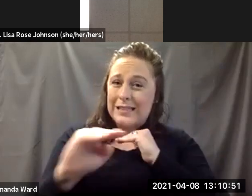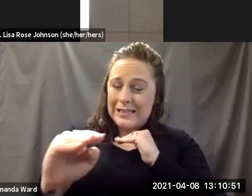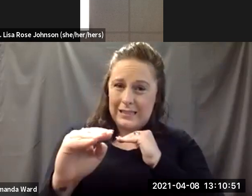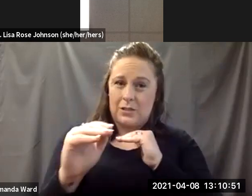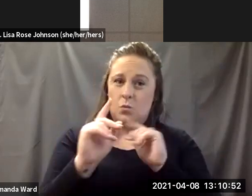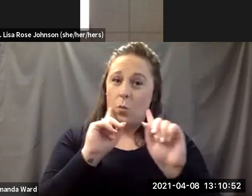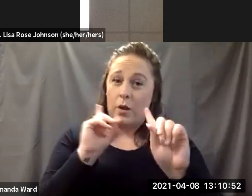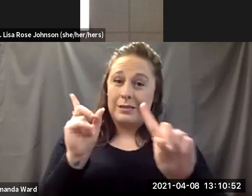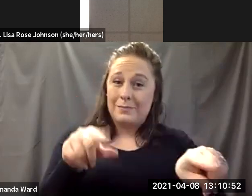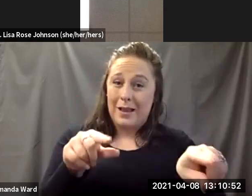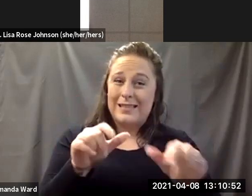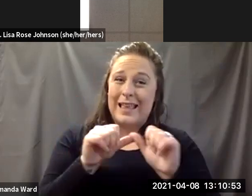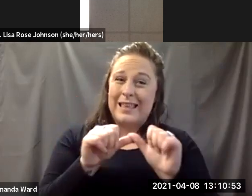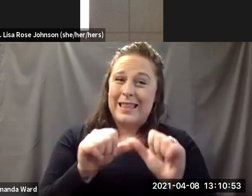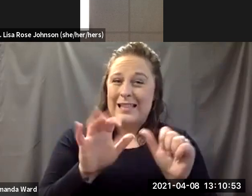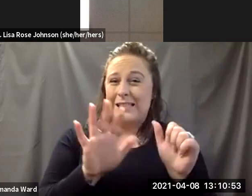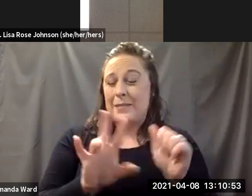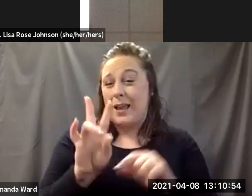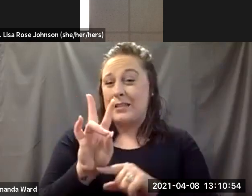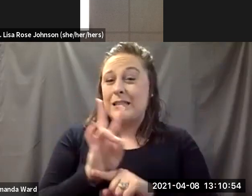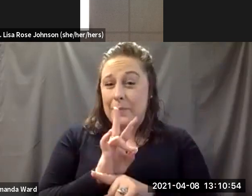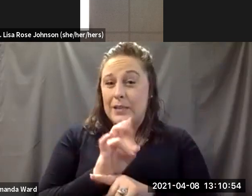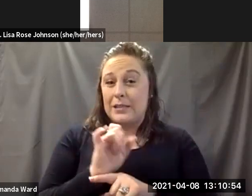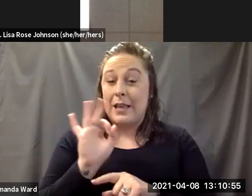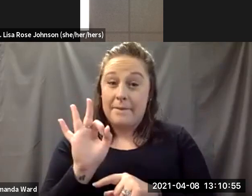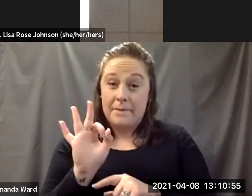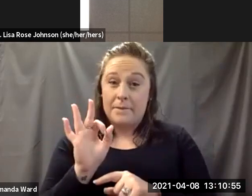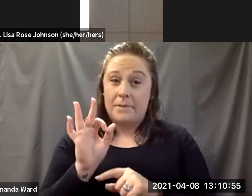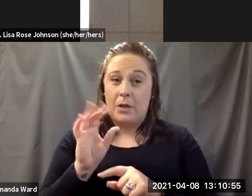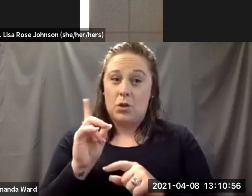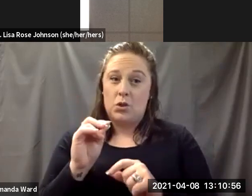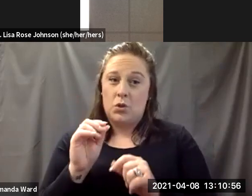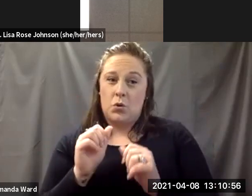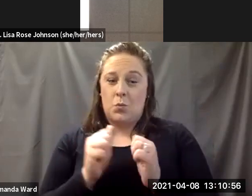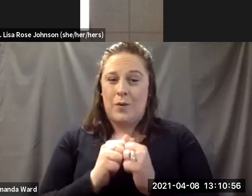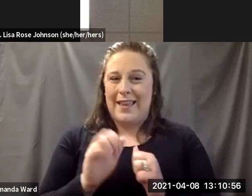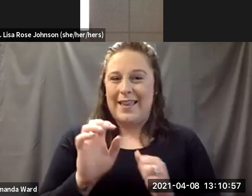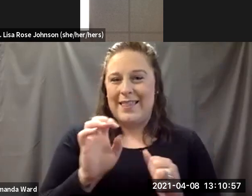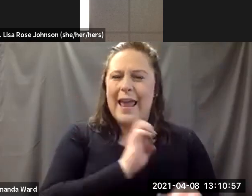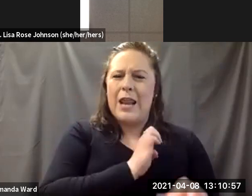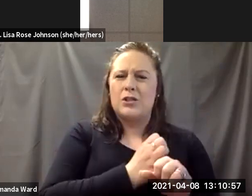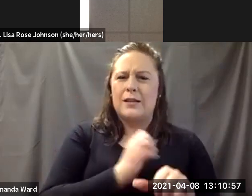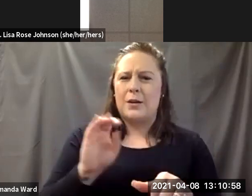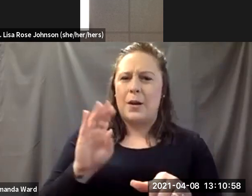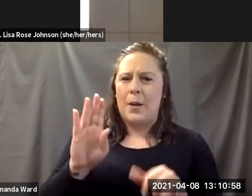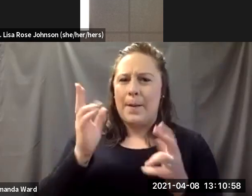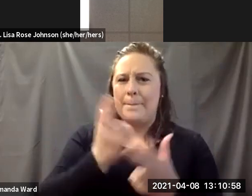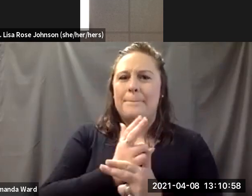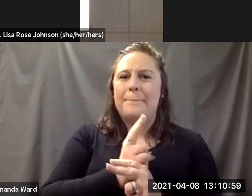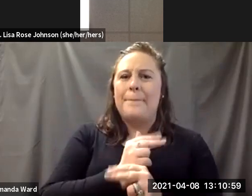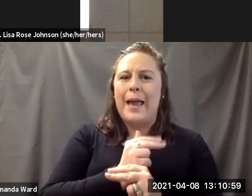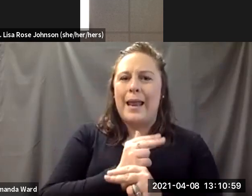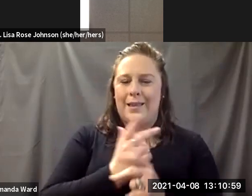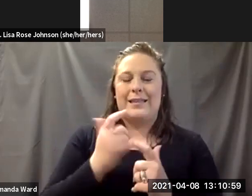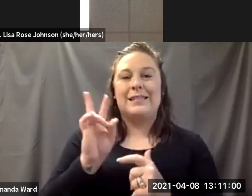that lasts at least at 7 months. And if we're going to go with the Energizer Bunny, 7 months and ticking. So we're